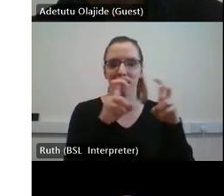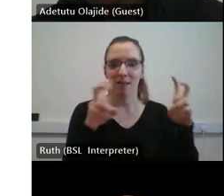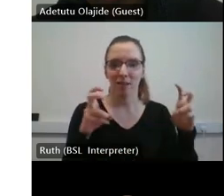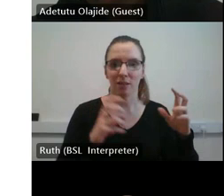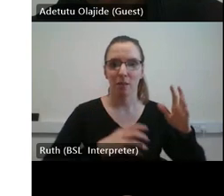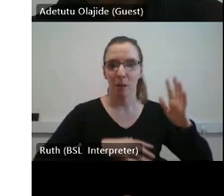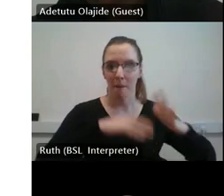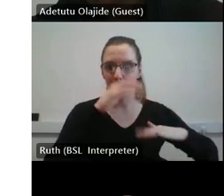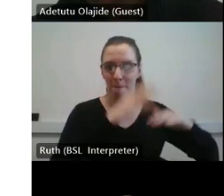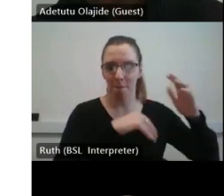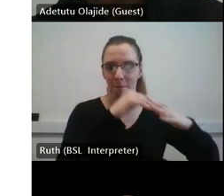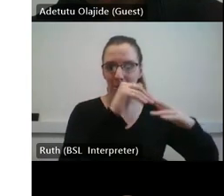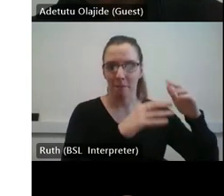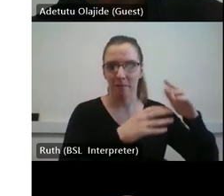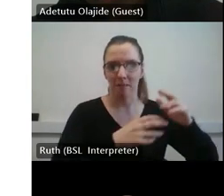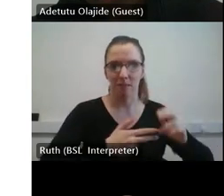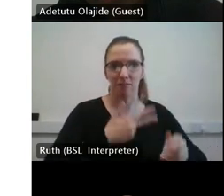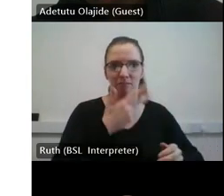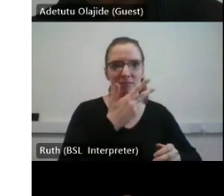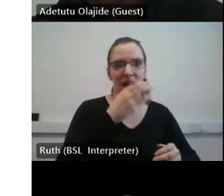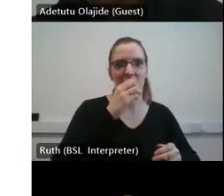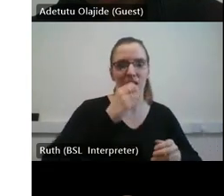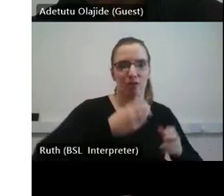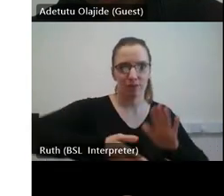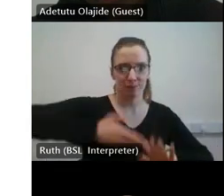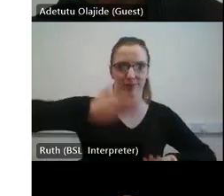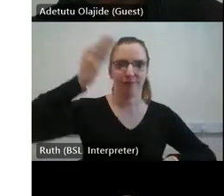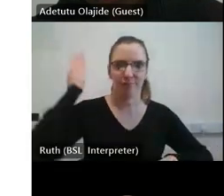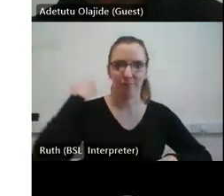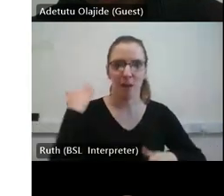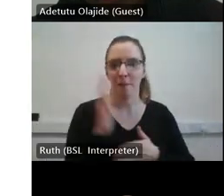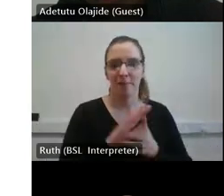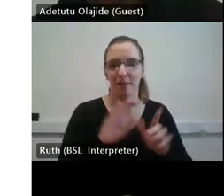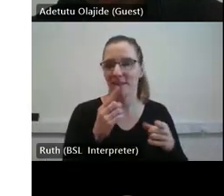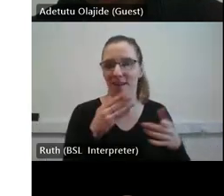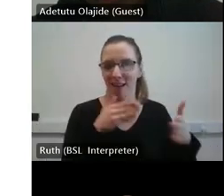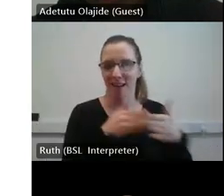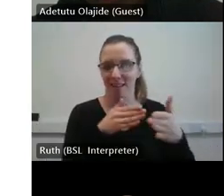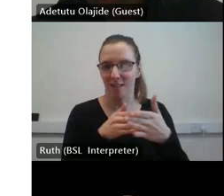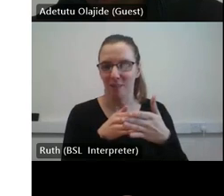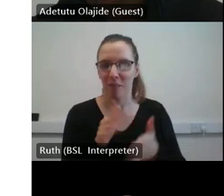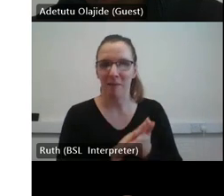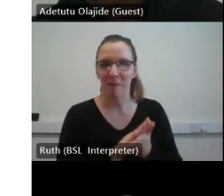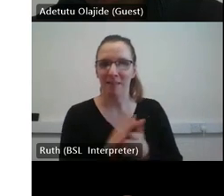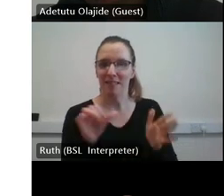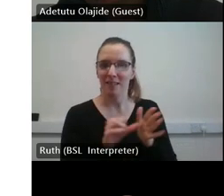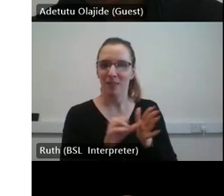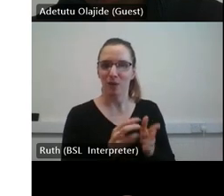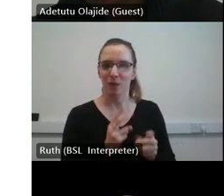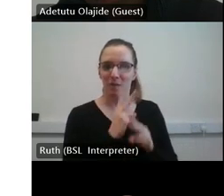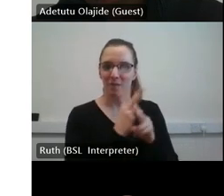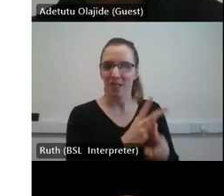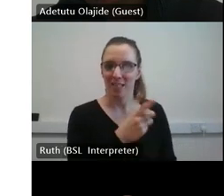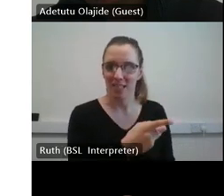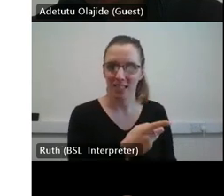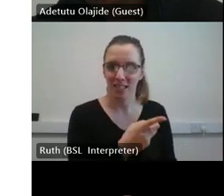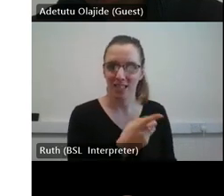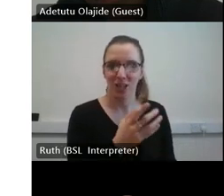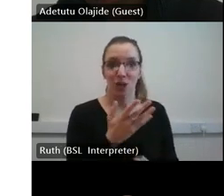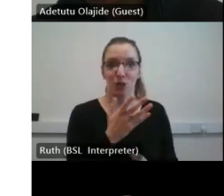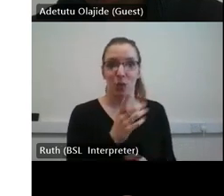built, you know, 800 years ago to be inaccessible, which makes it very hard. And we need to do all the reasonable